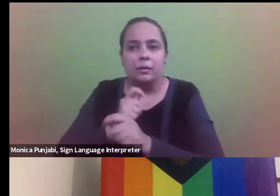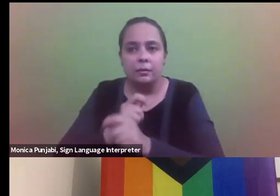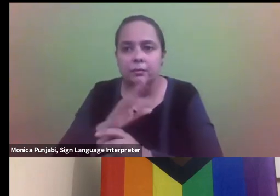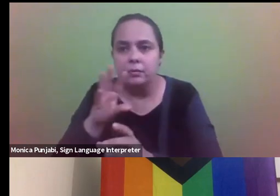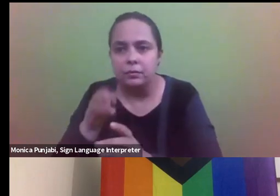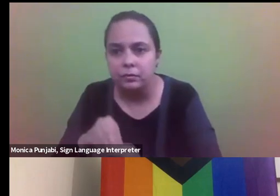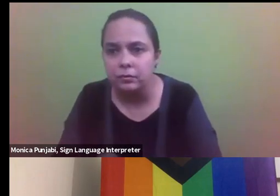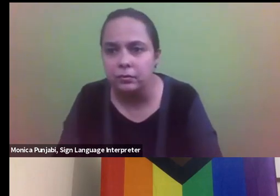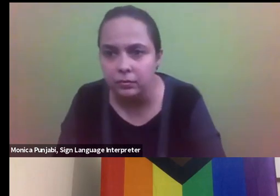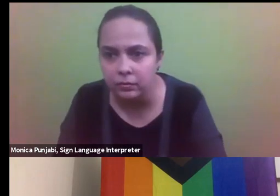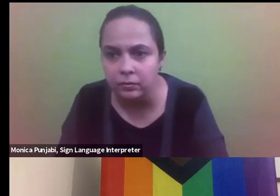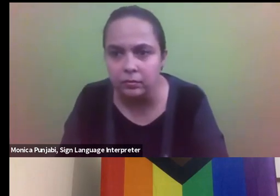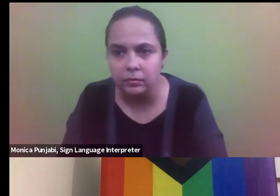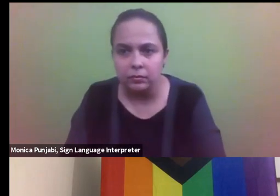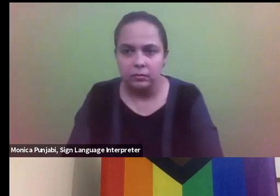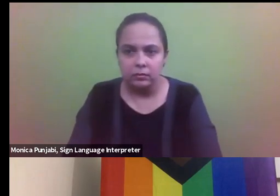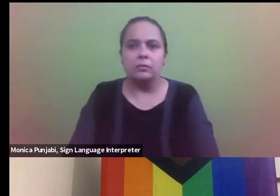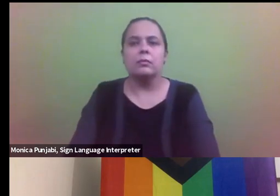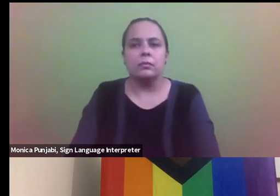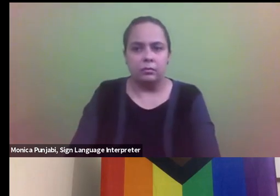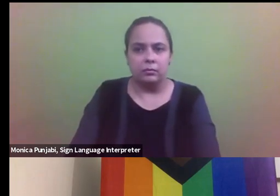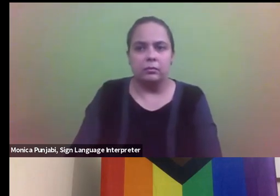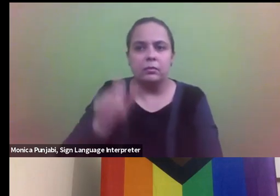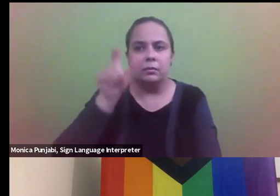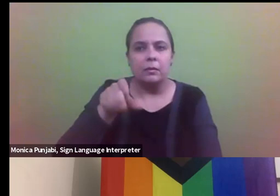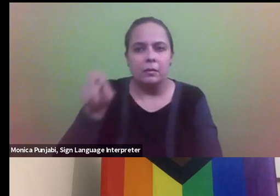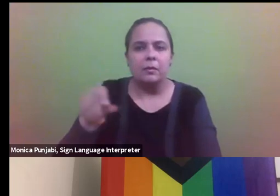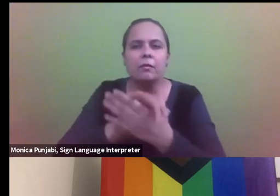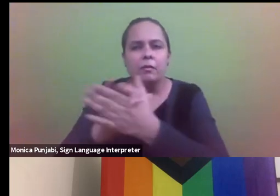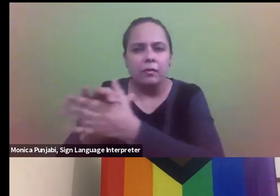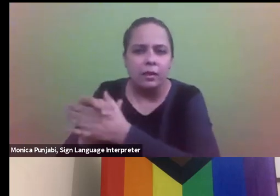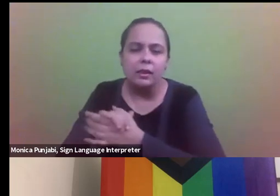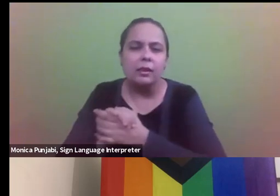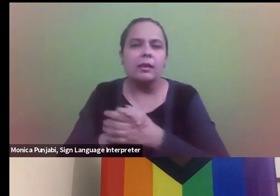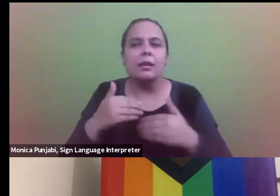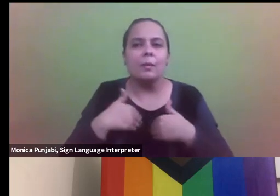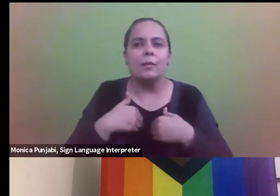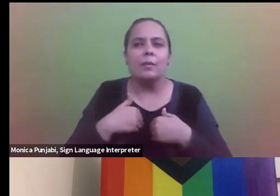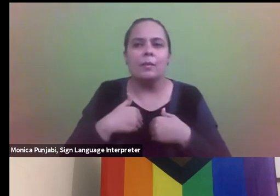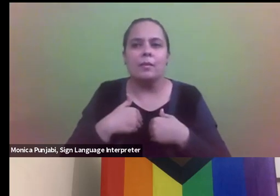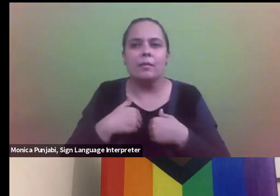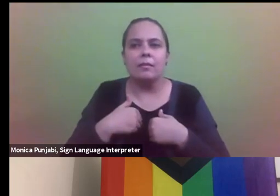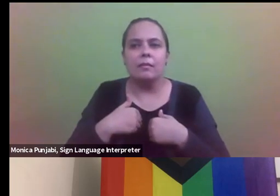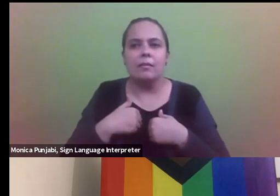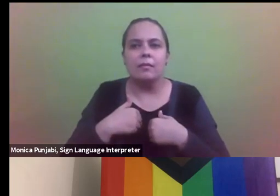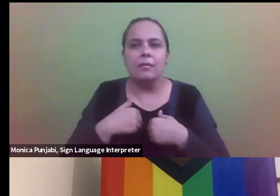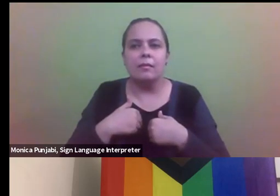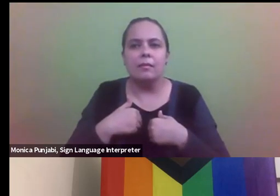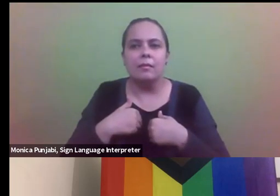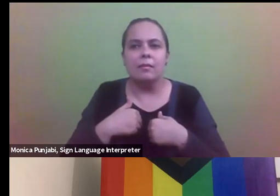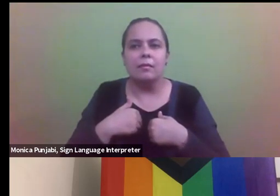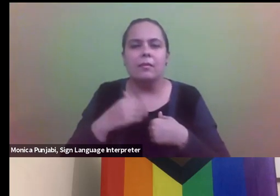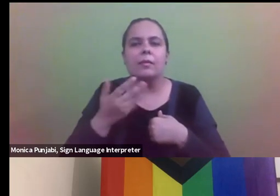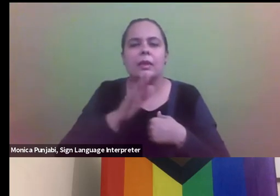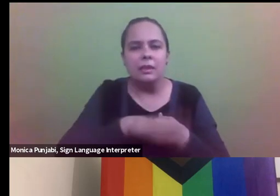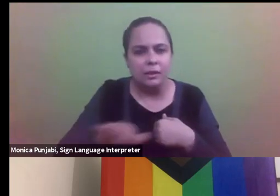that I've mostly done with people, with friends, and with my with children, or